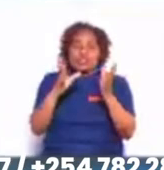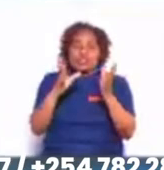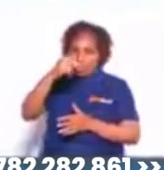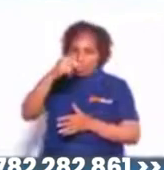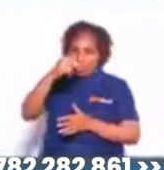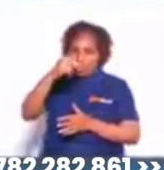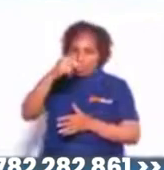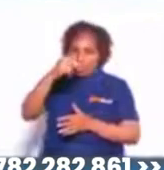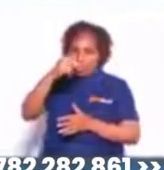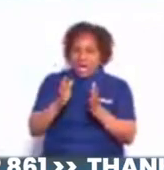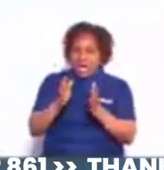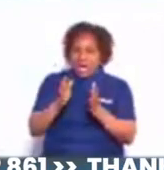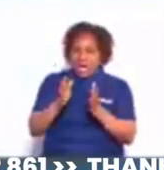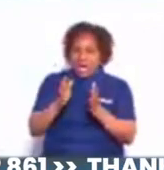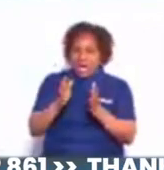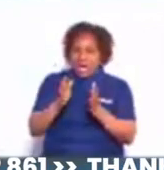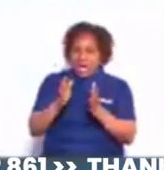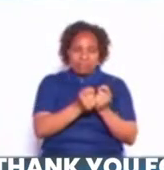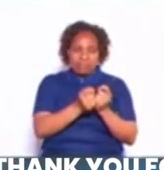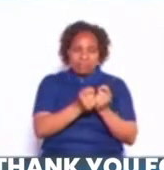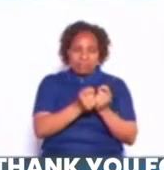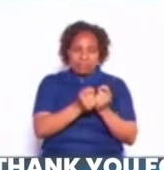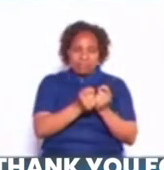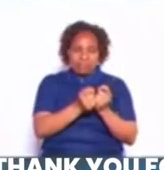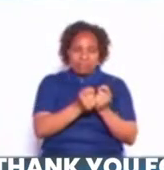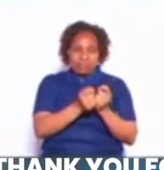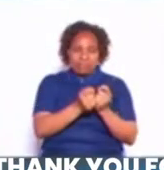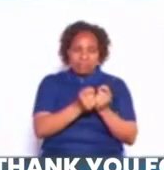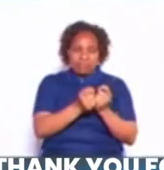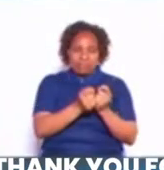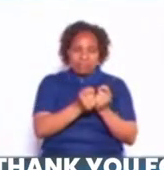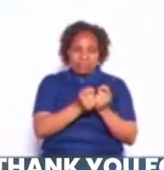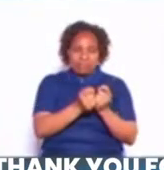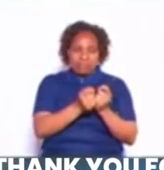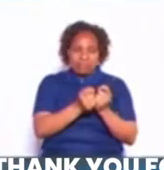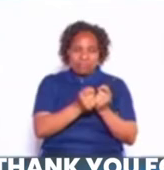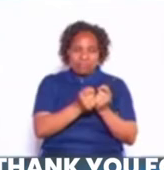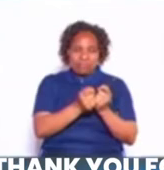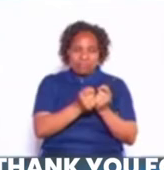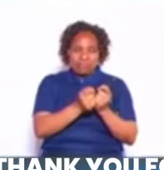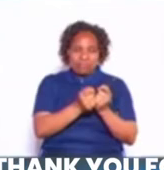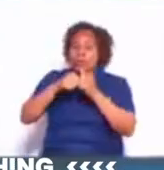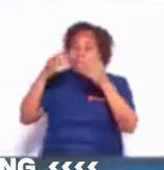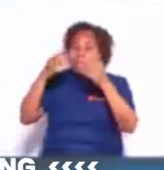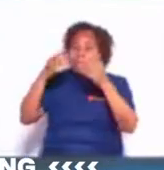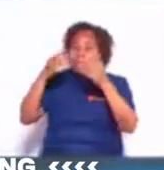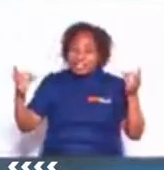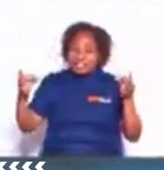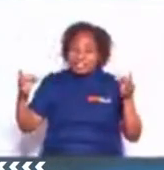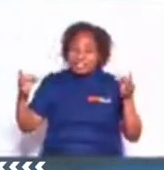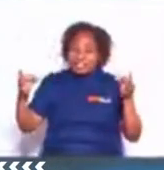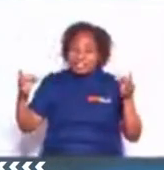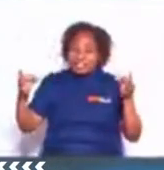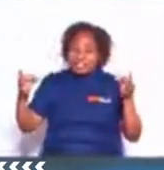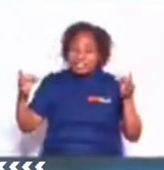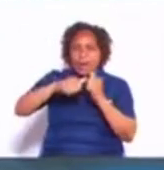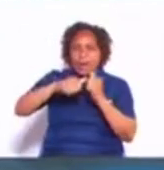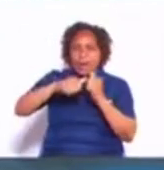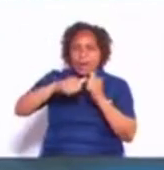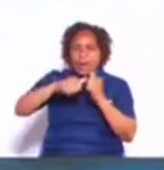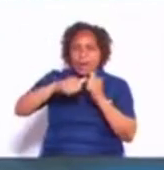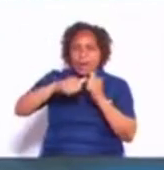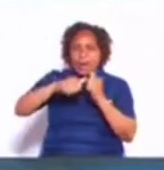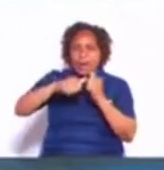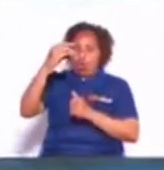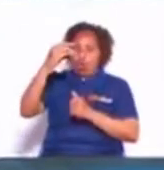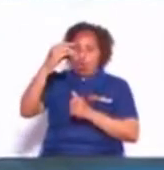by the way, if you want to read a lot of researches about marriage, read the books by Dr. John Gottman. He's one of the scholars